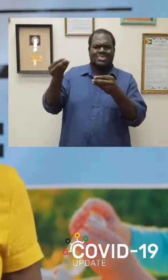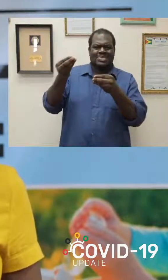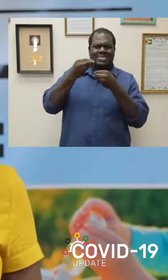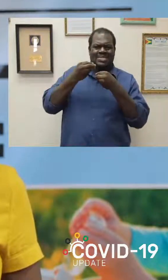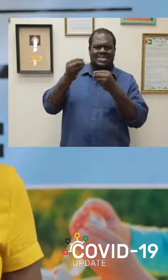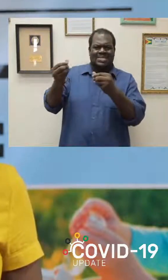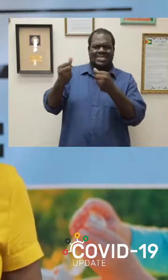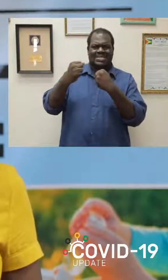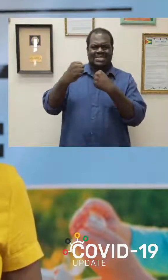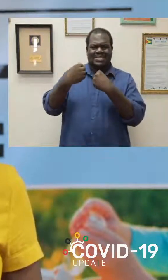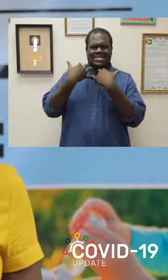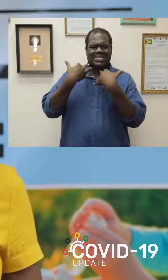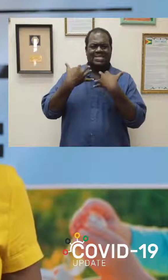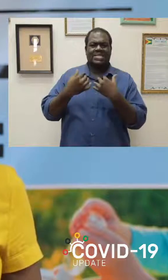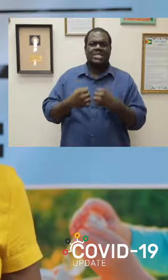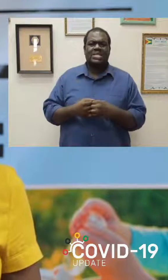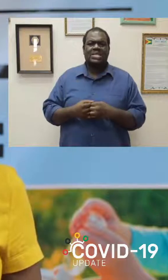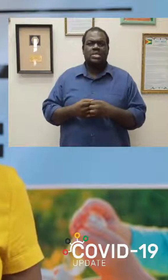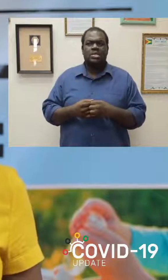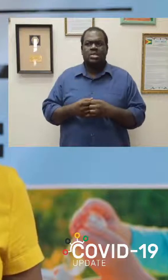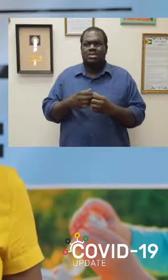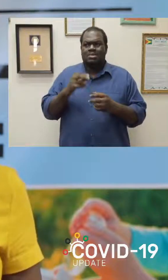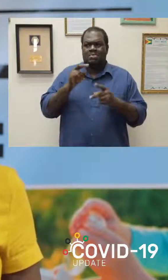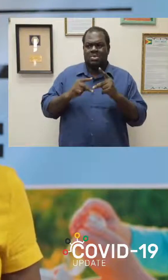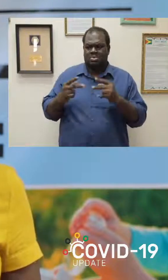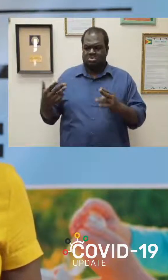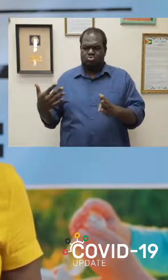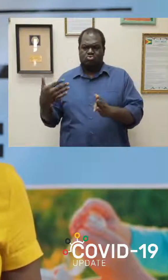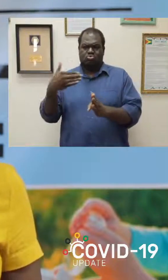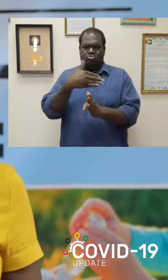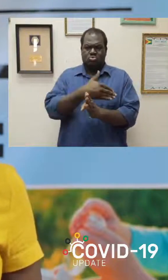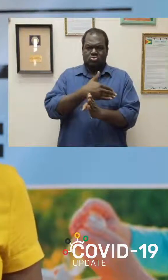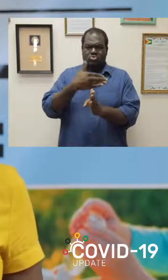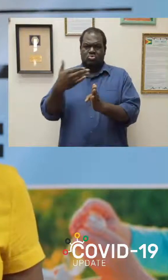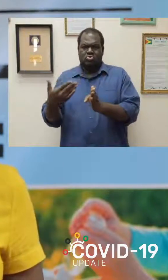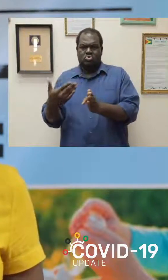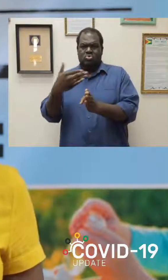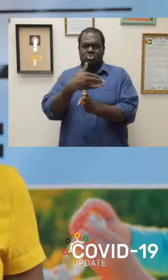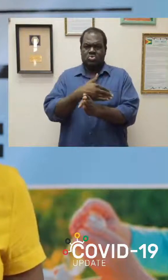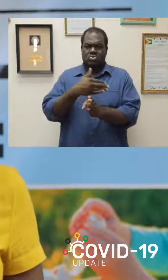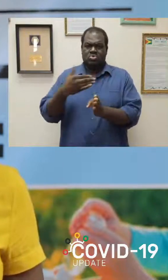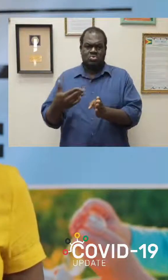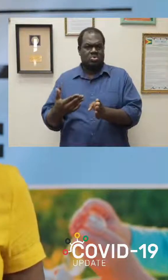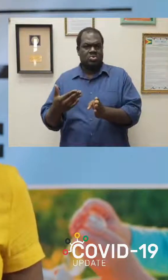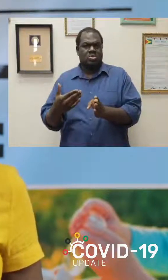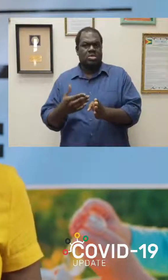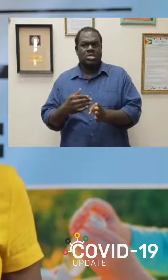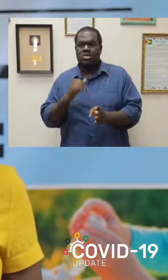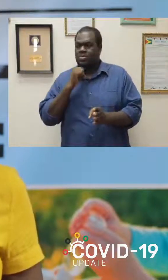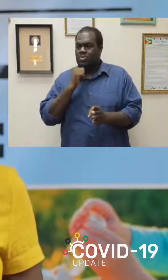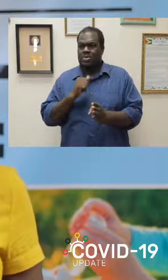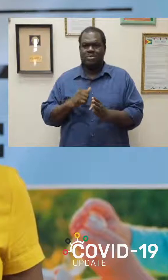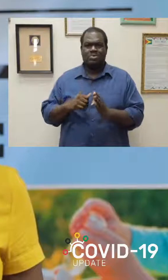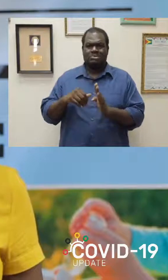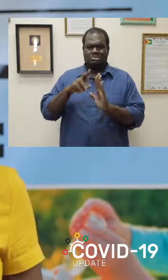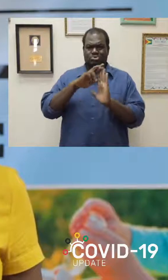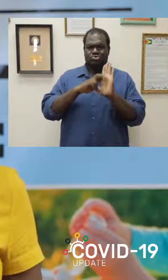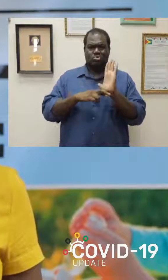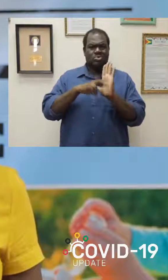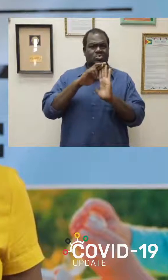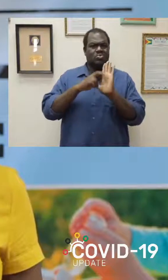imported cases if persons continue to cross, and if the necessary precautions are not taken.